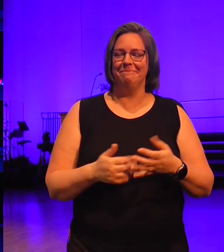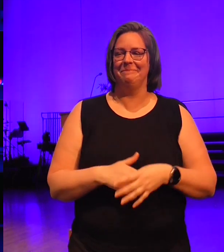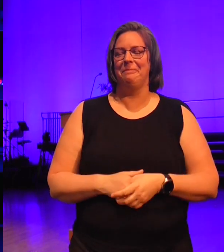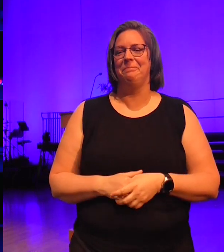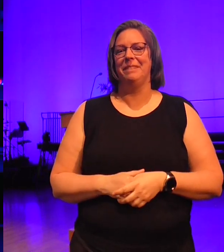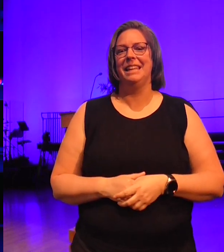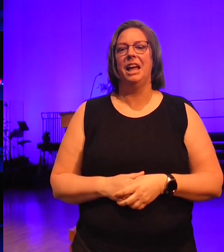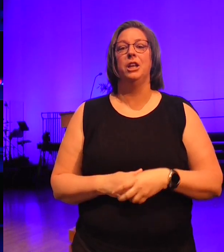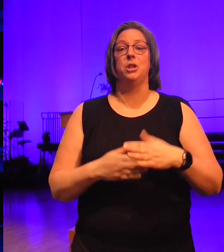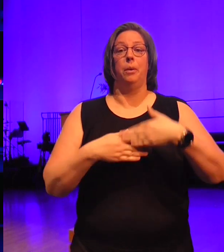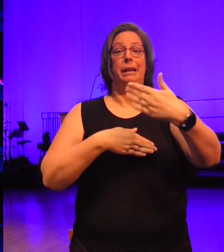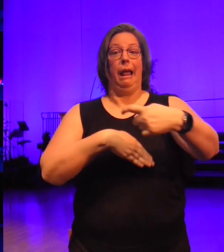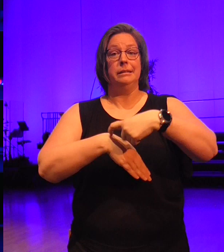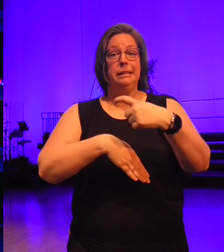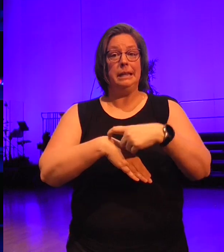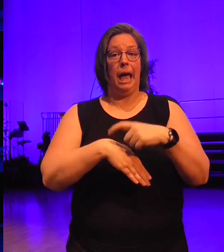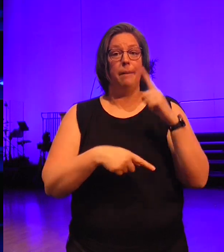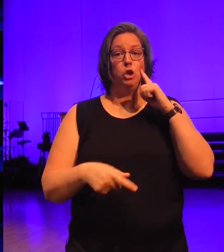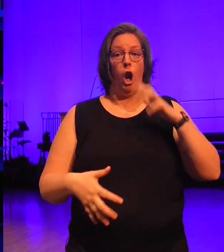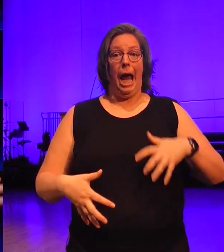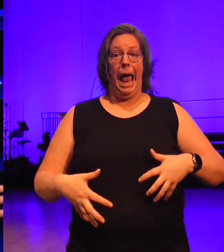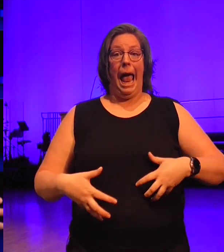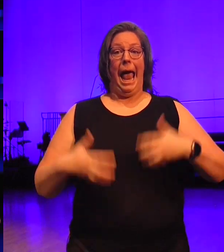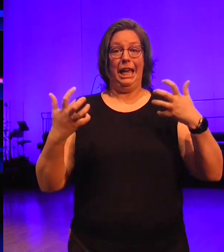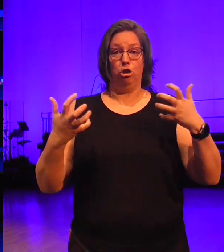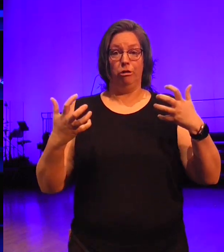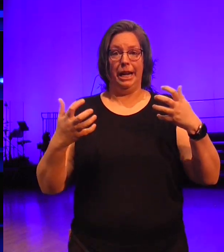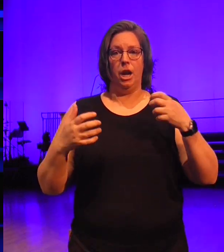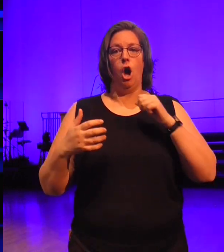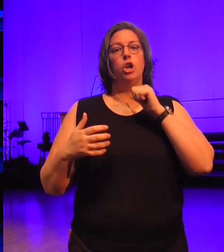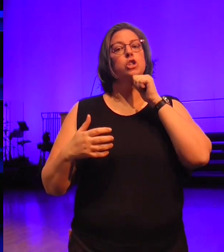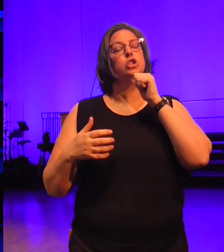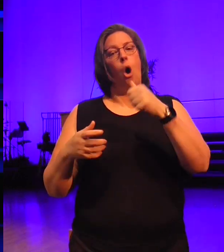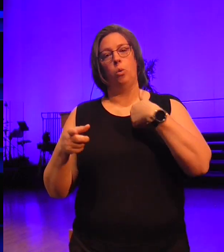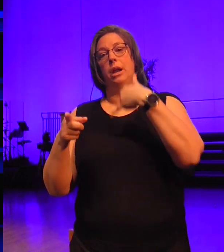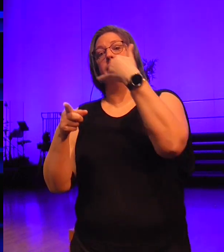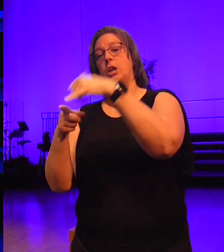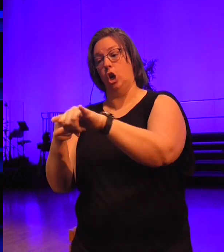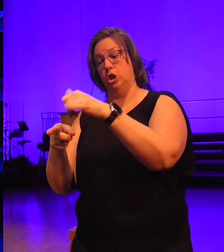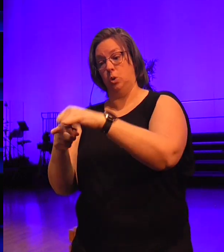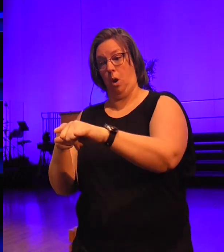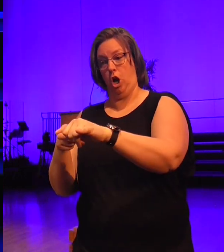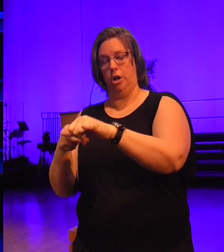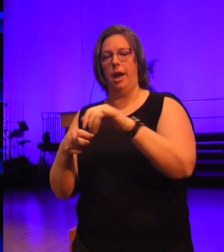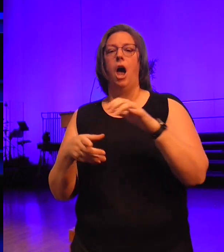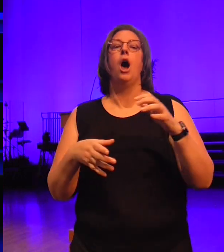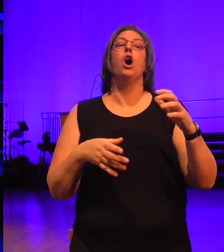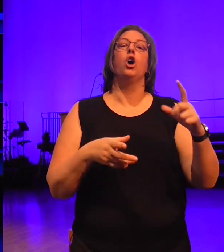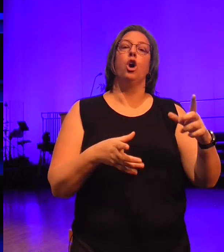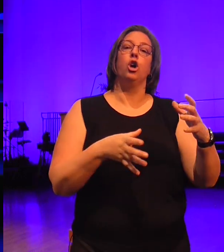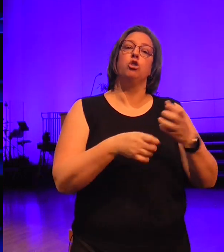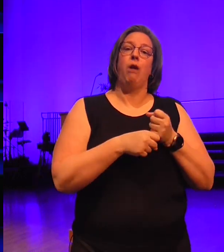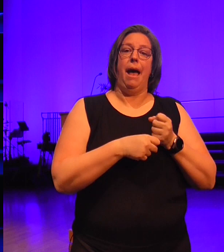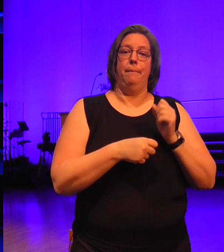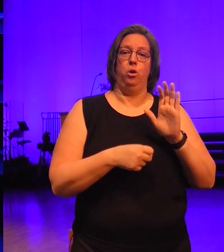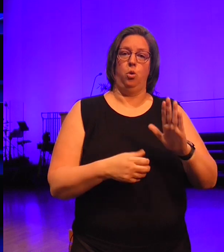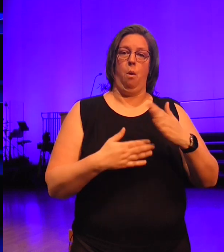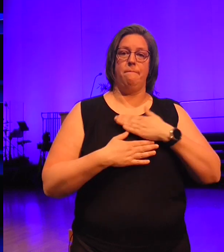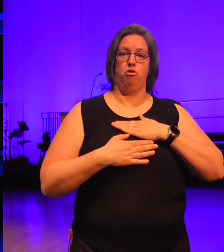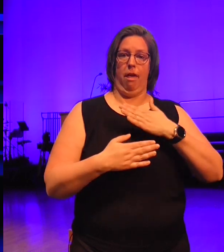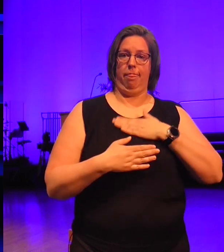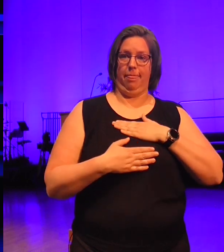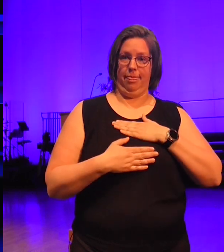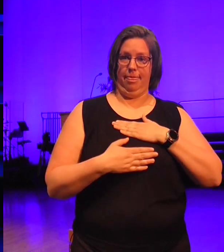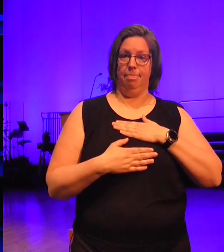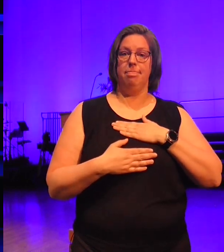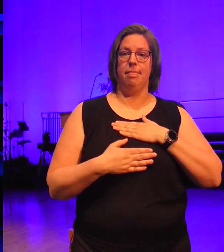time you're angry, don't grab the curse word, grab your breath. The next time that person at the